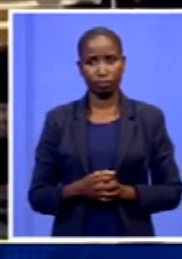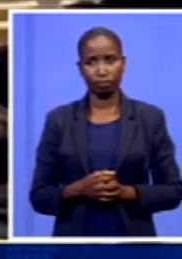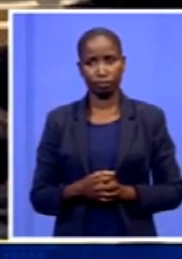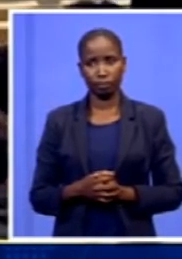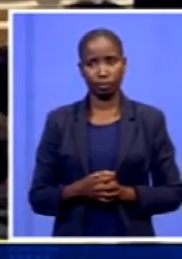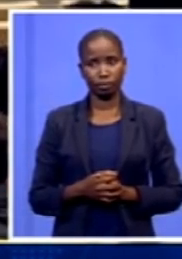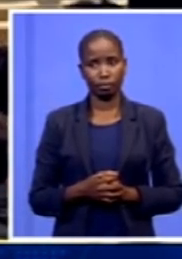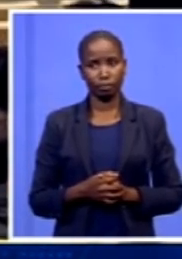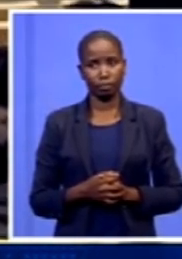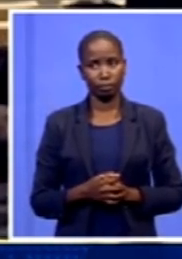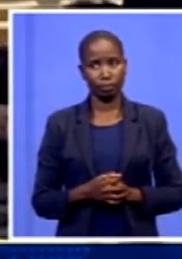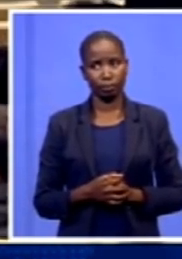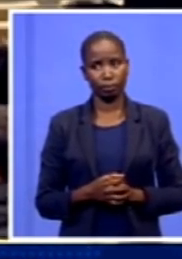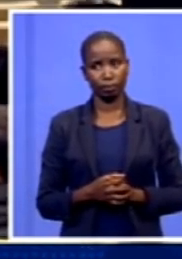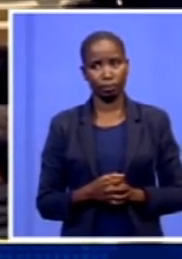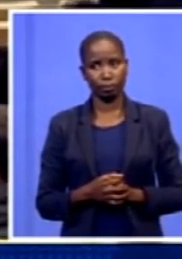It's okay, thank you.